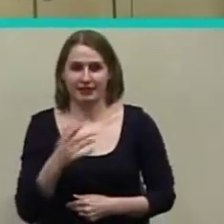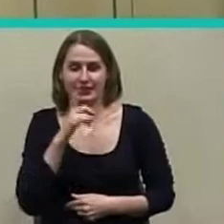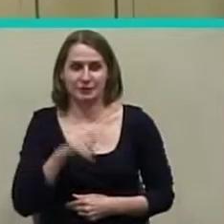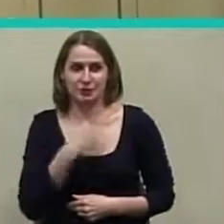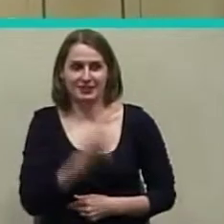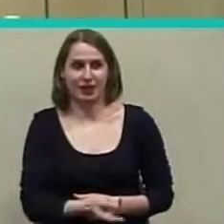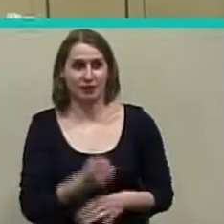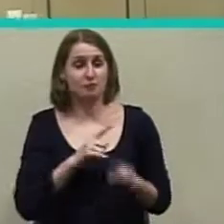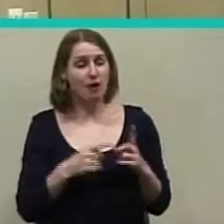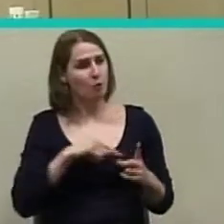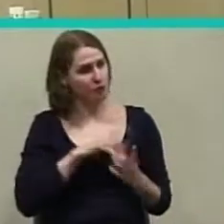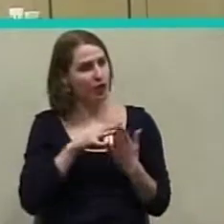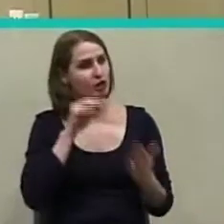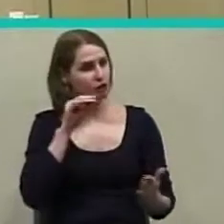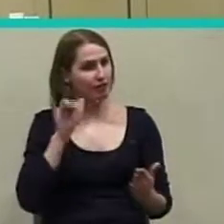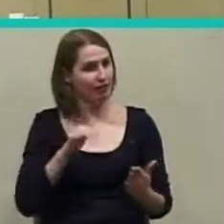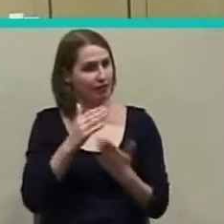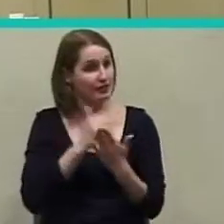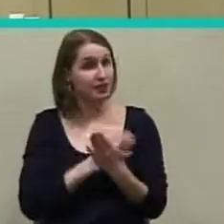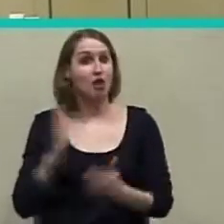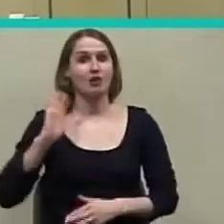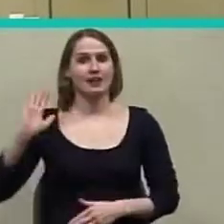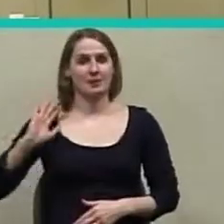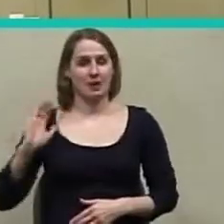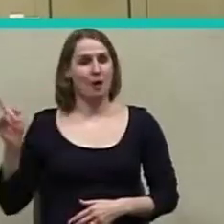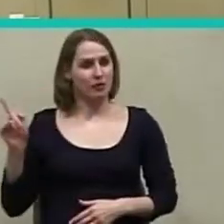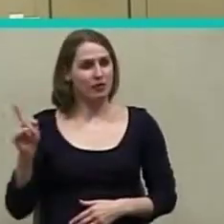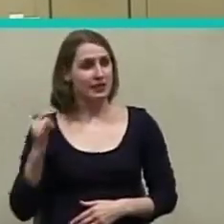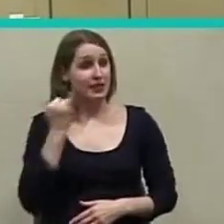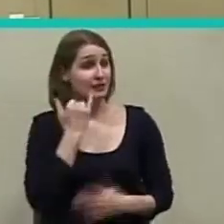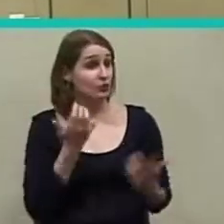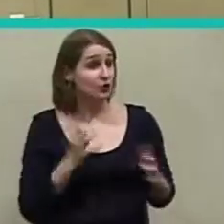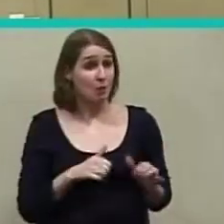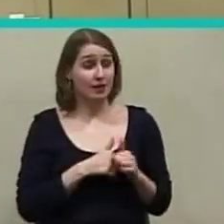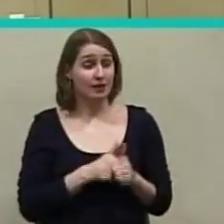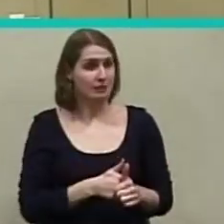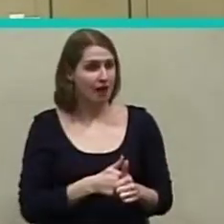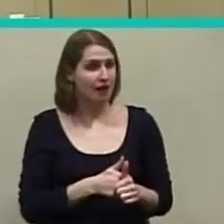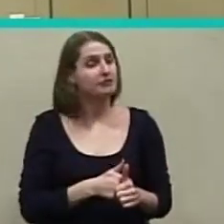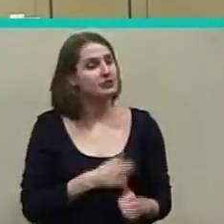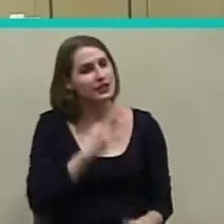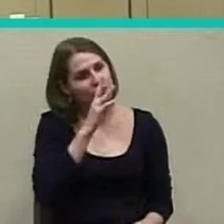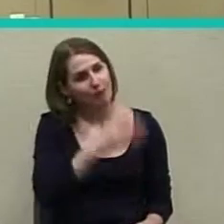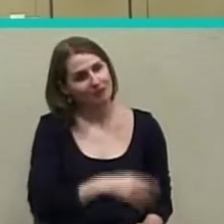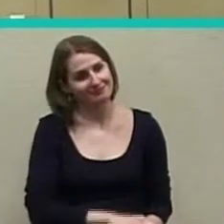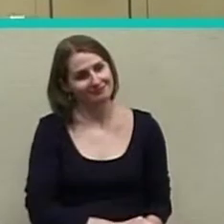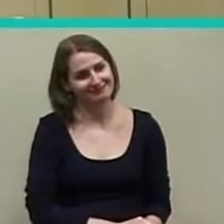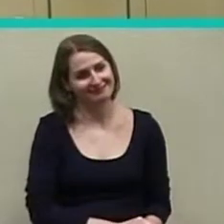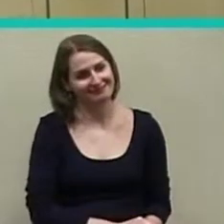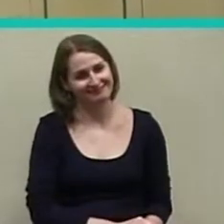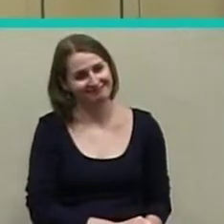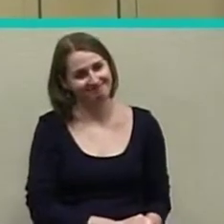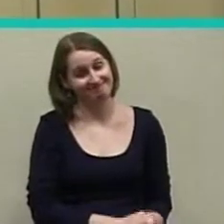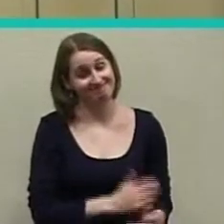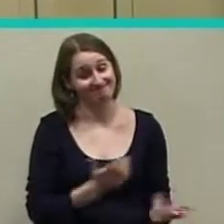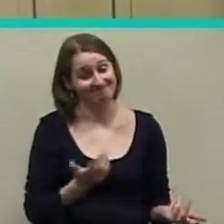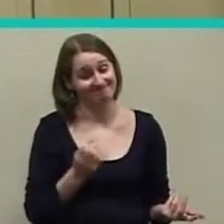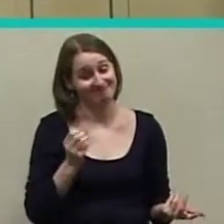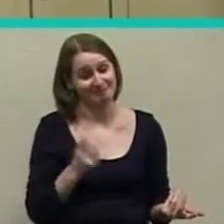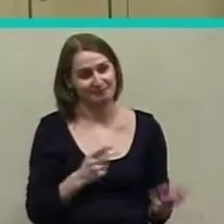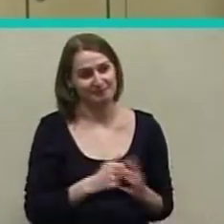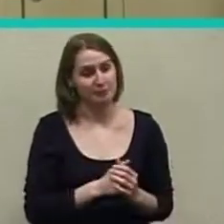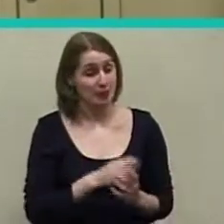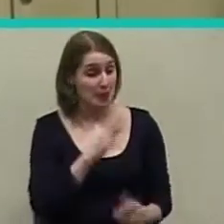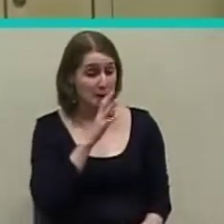learned the lesson this young man learned a long time ago. When you don't want to comply, just ignore. Okay?